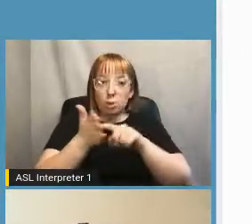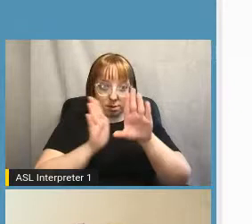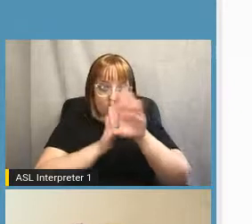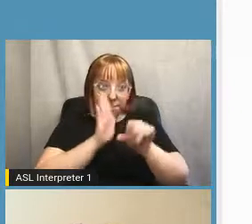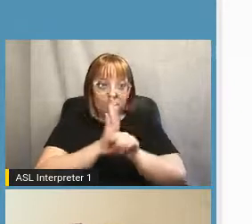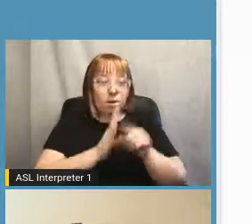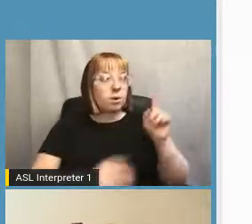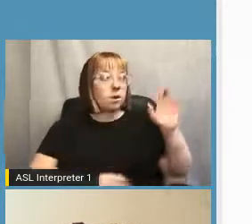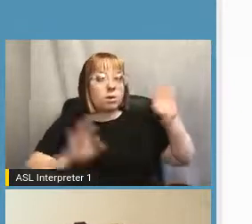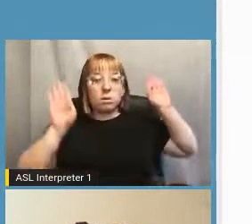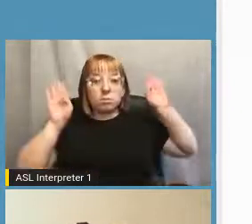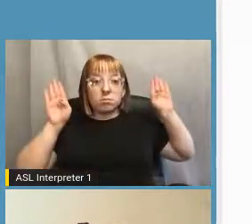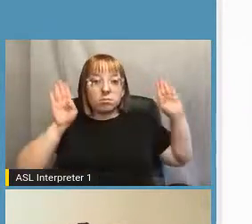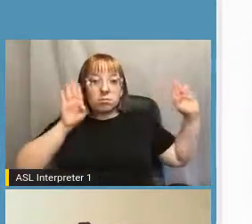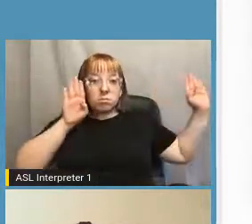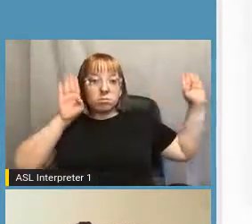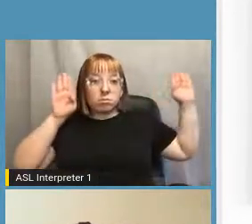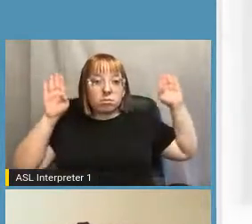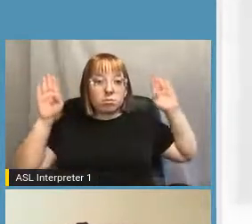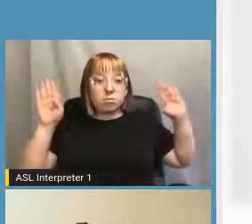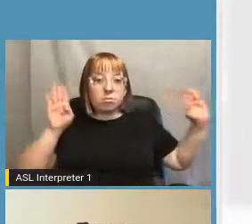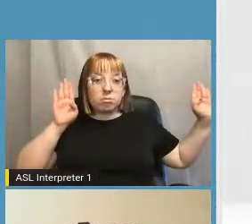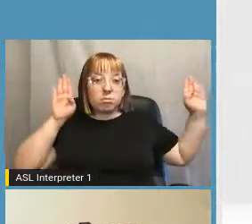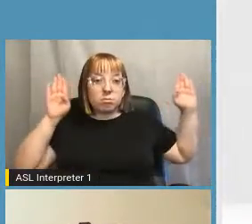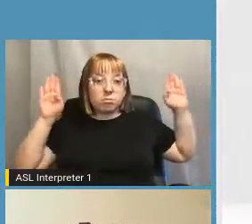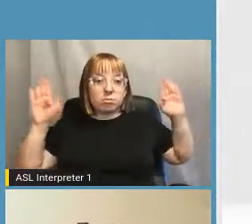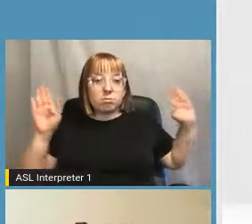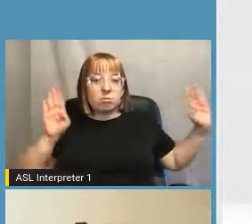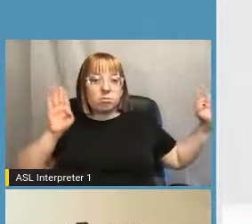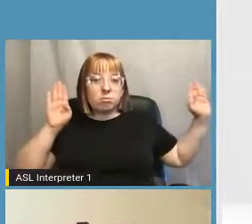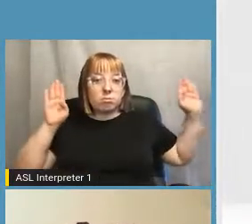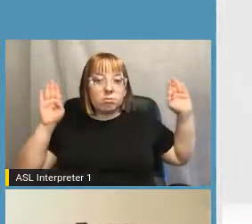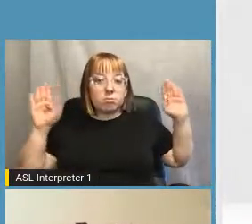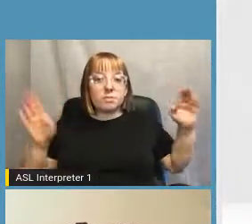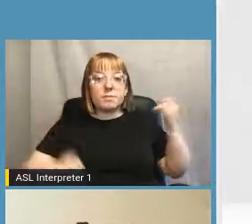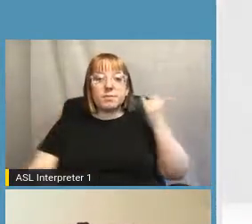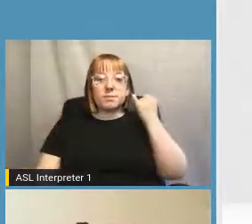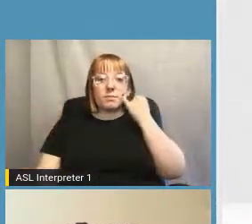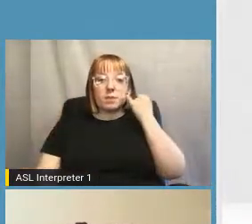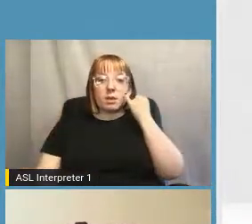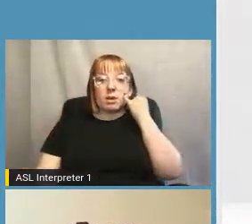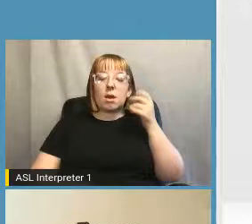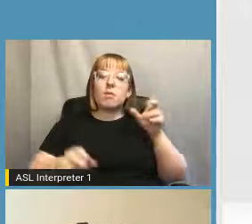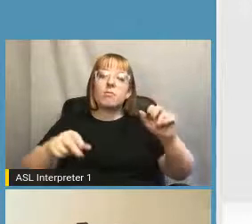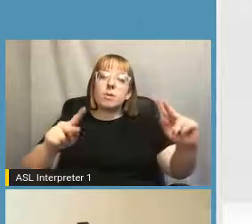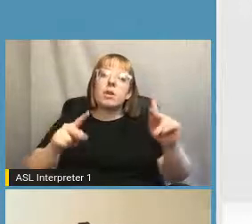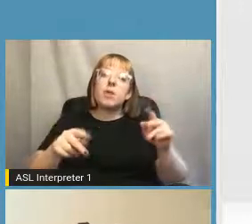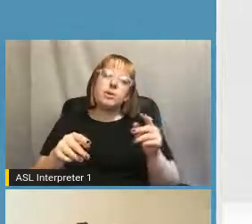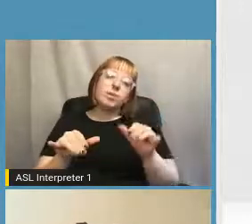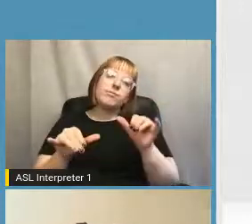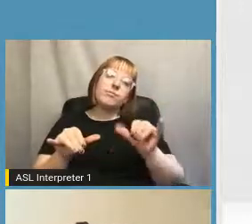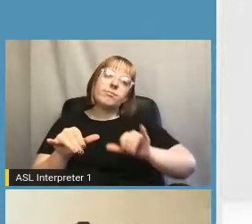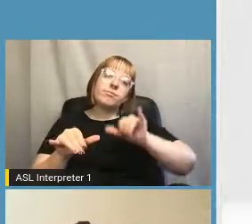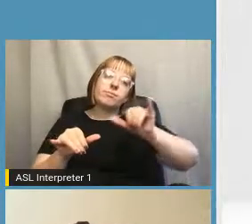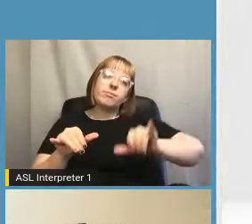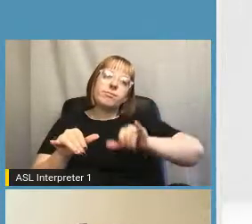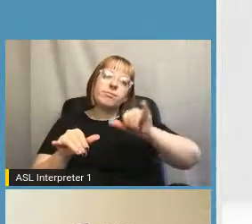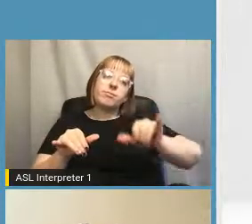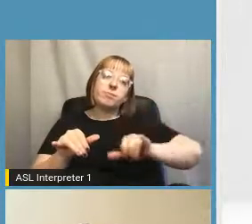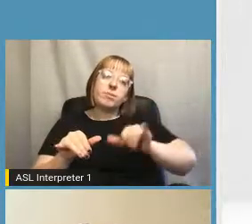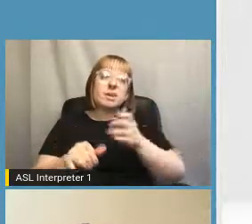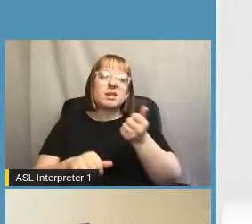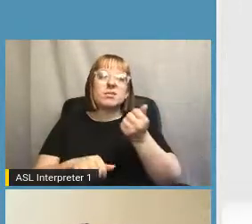background, you see that it's sort of rotating in the round. And so if I just let this sit here, it'll give you two or three views of the